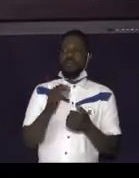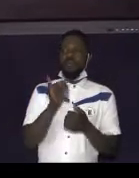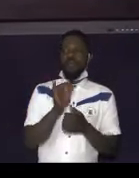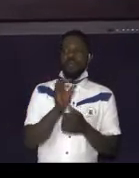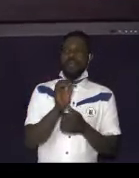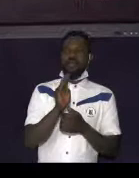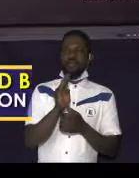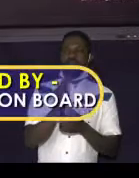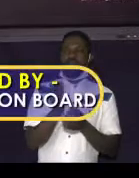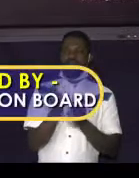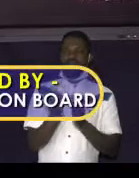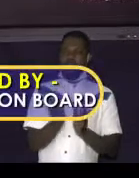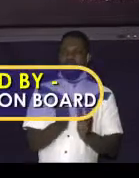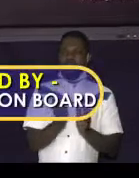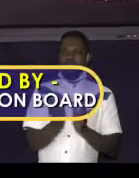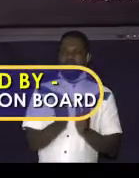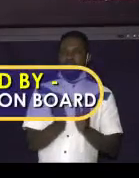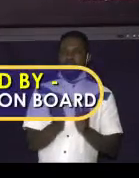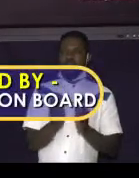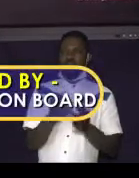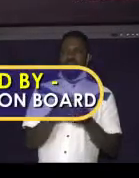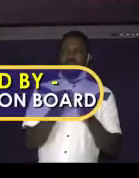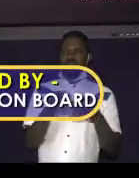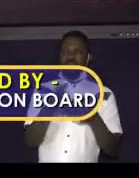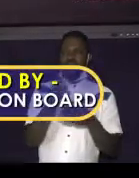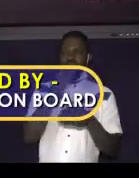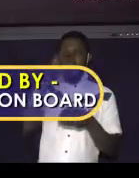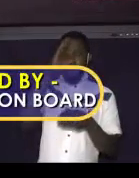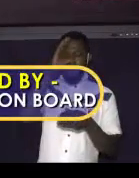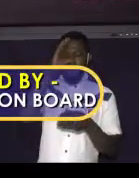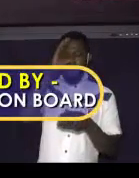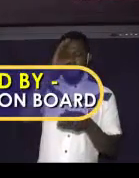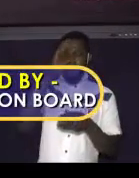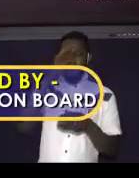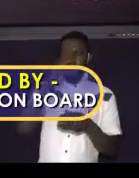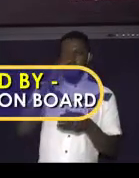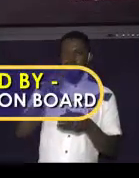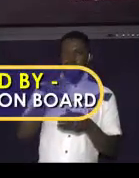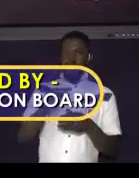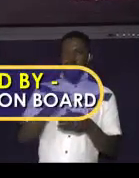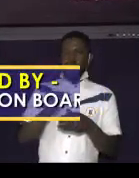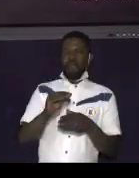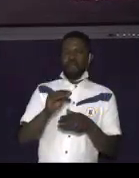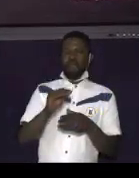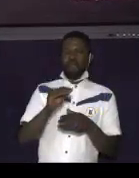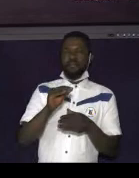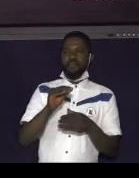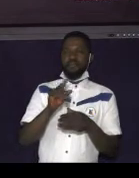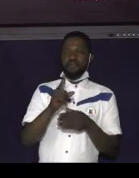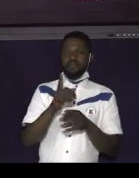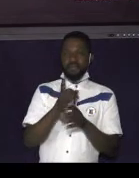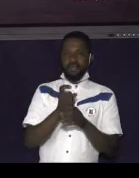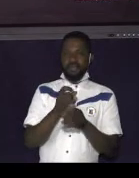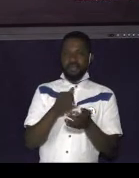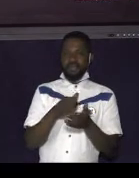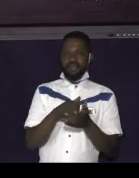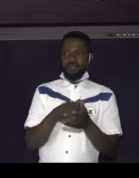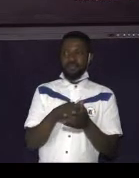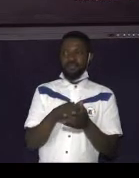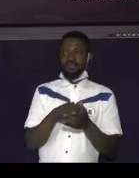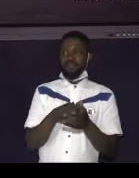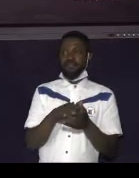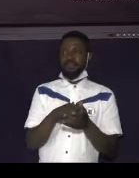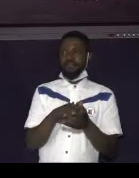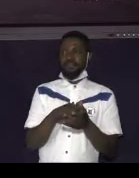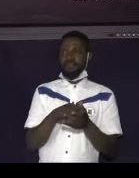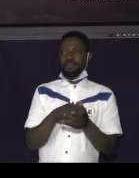YOB, when rearrange gives you this word, boy. Did you get that?